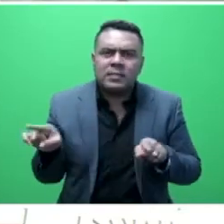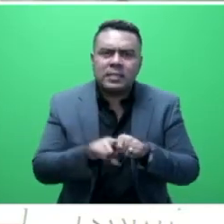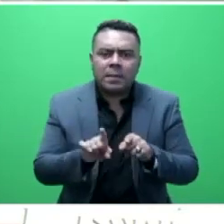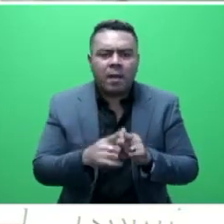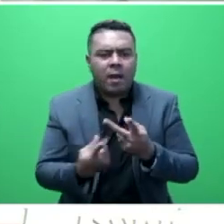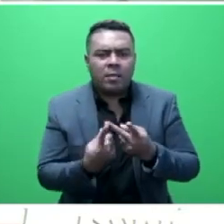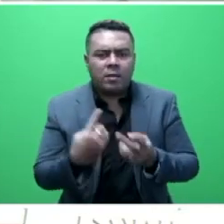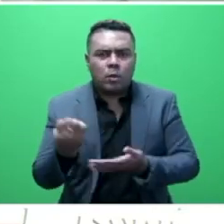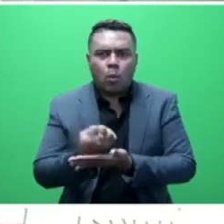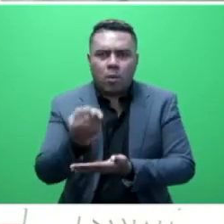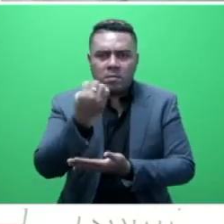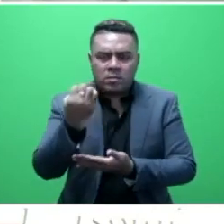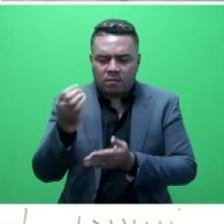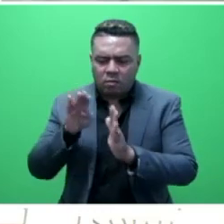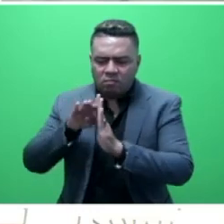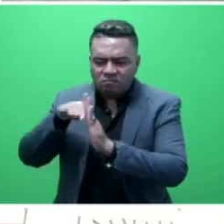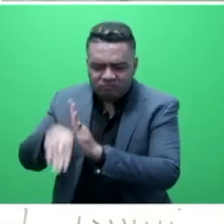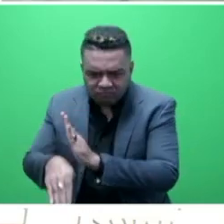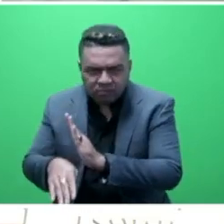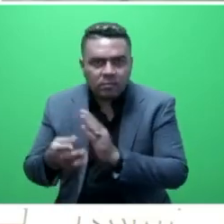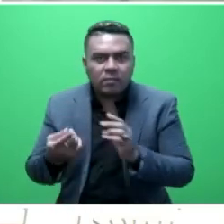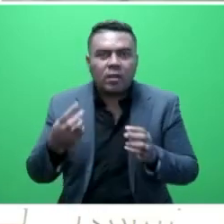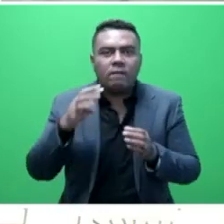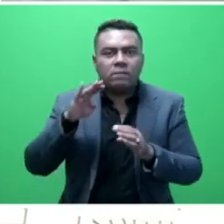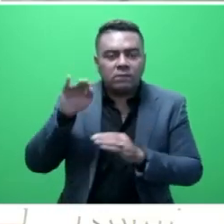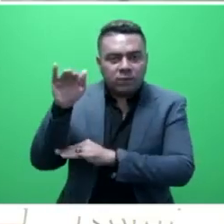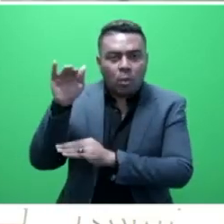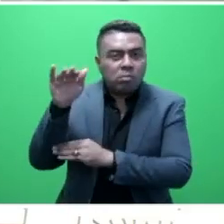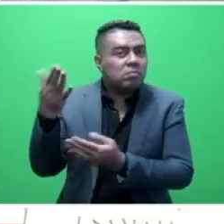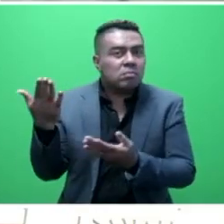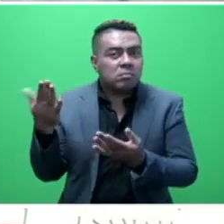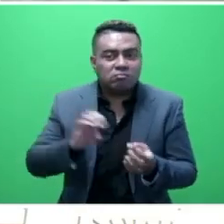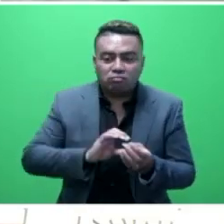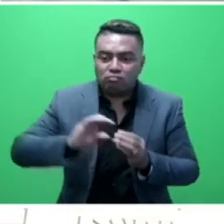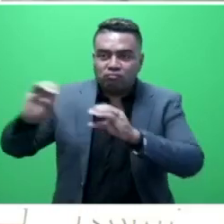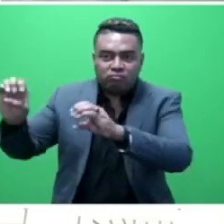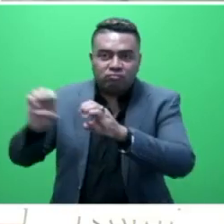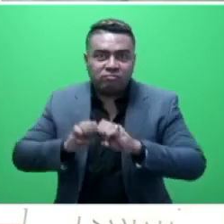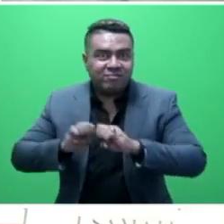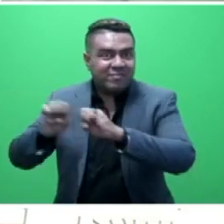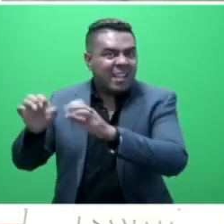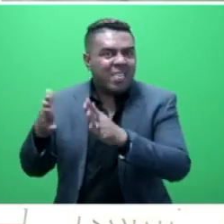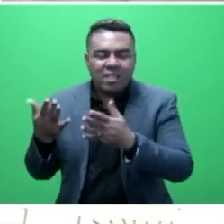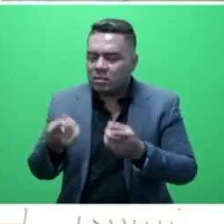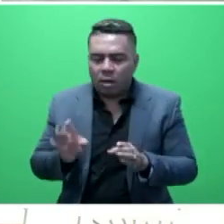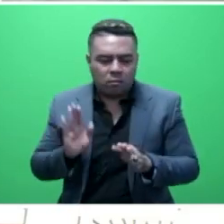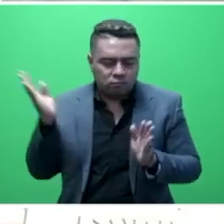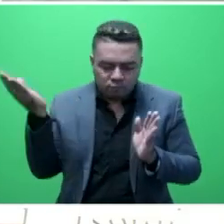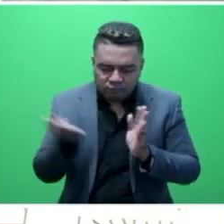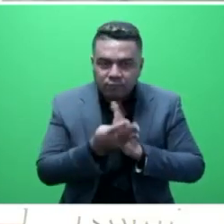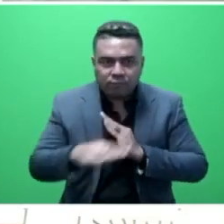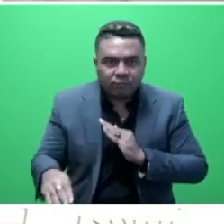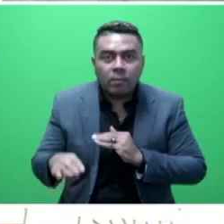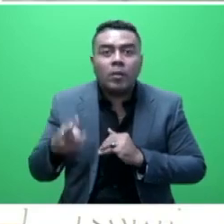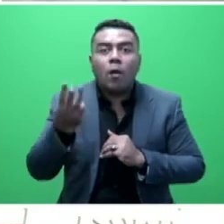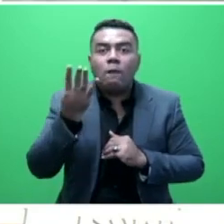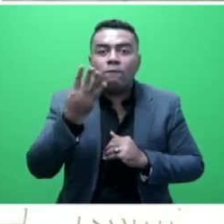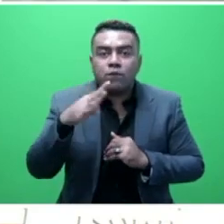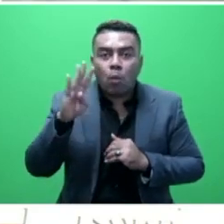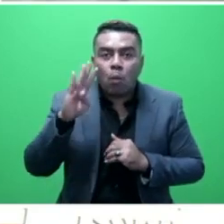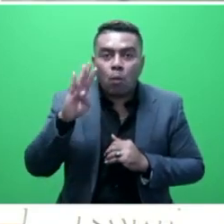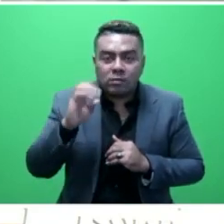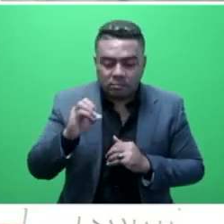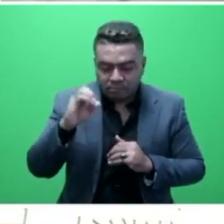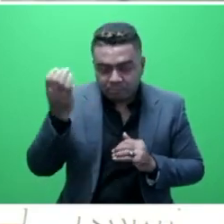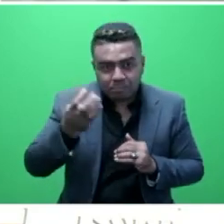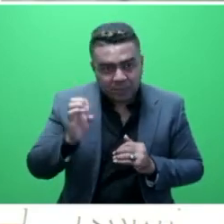declines. Foreign direct investment is projected to slash by 40%. Our once thriving garment makers have